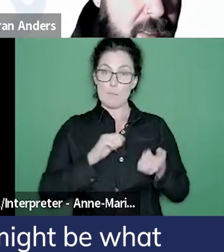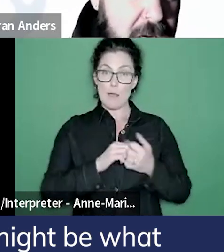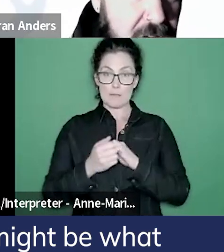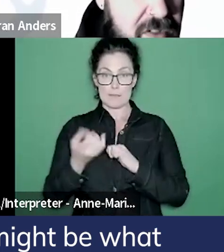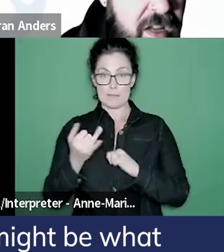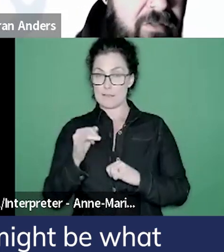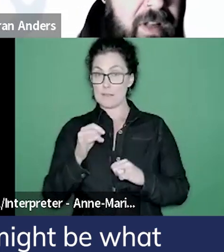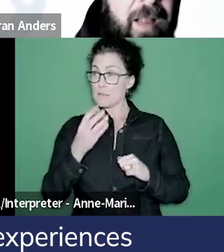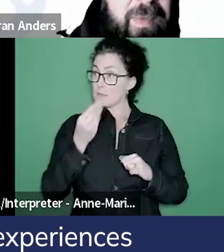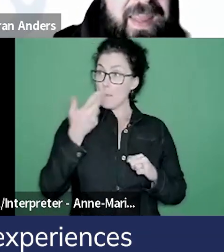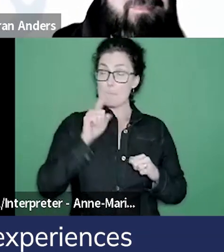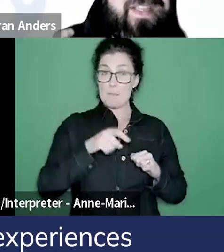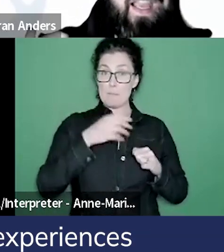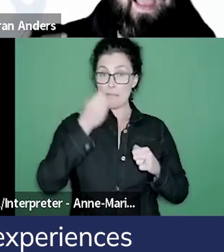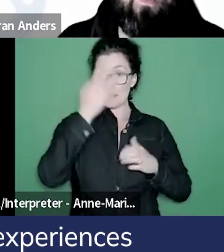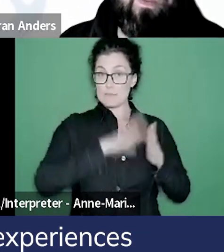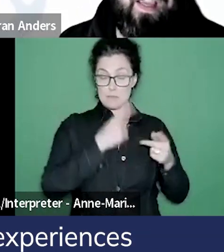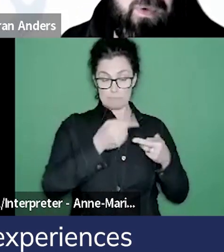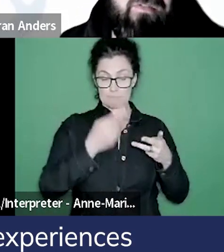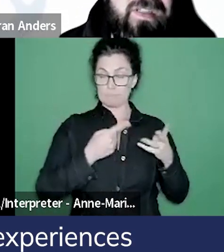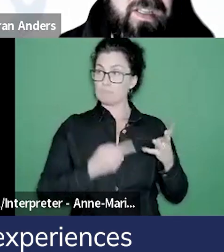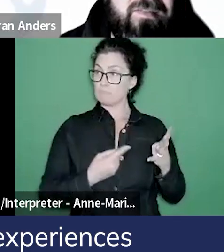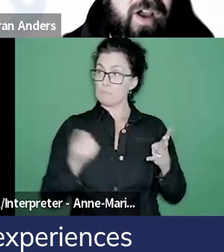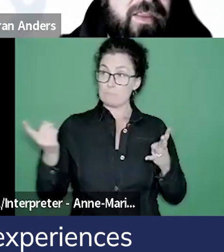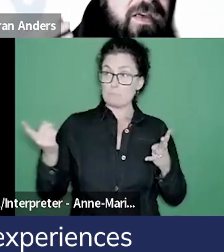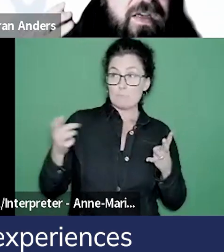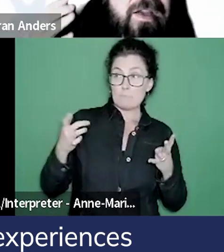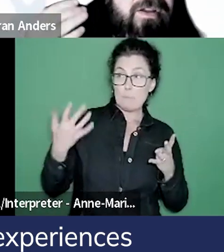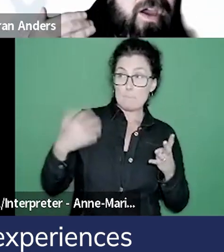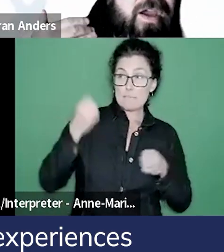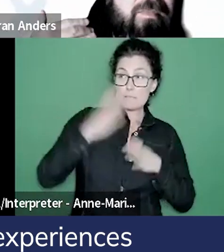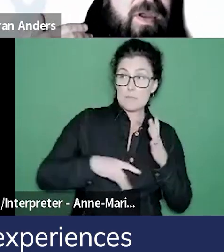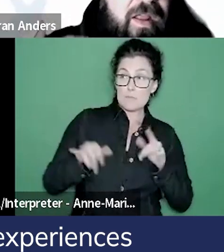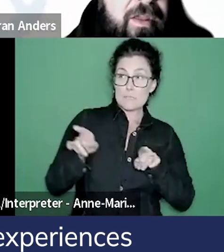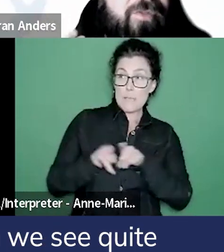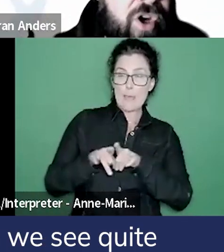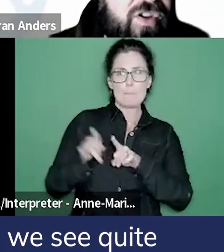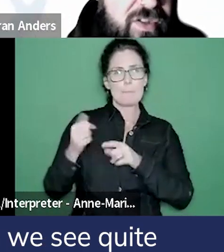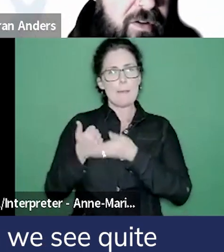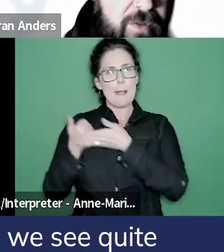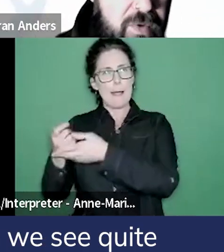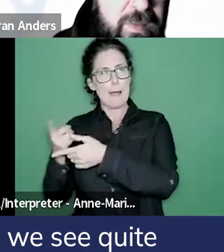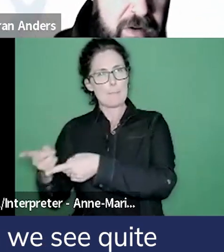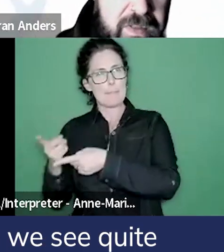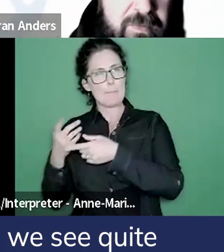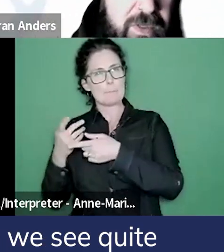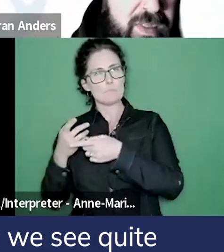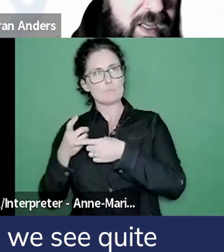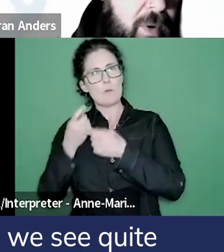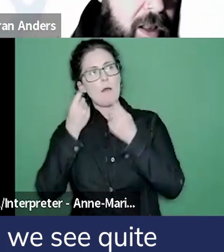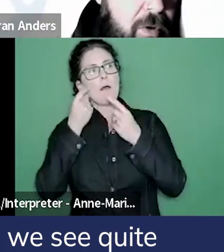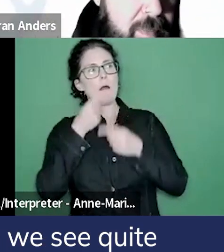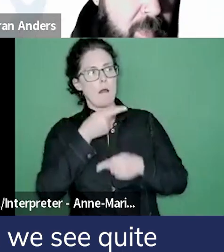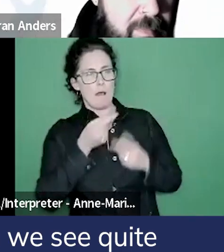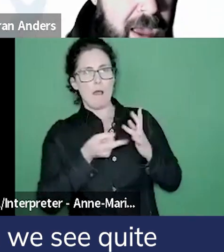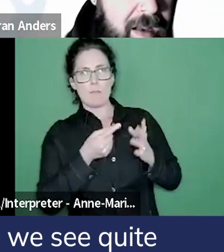might be what you've experienced, really helping them to connect with the experiences rather than the avoidance of those experiences, which